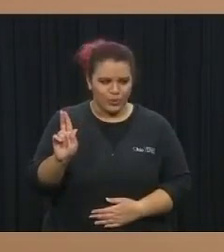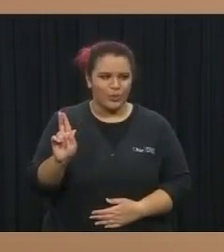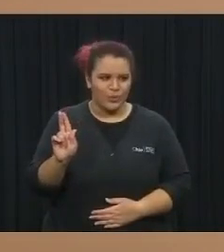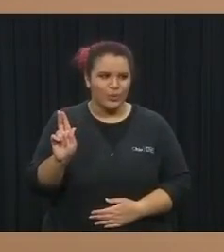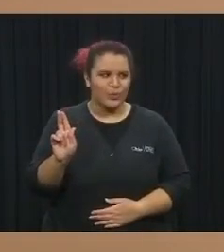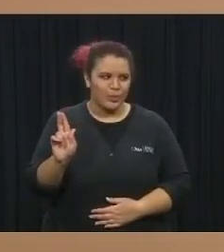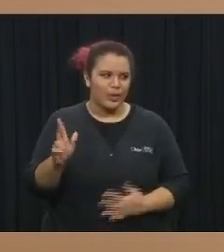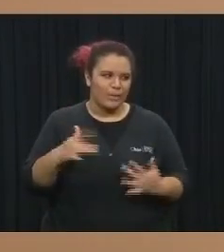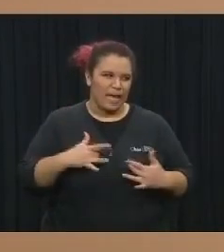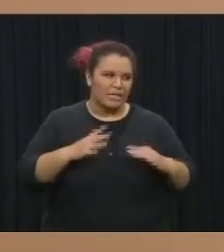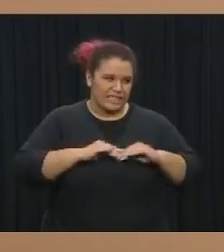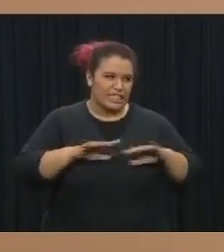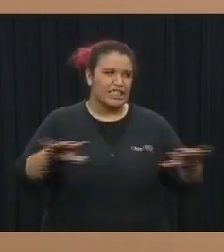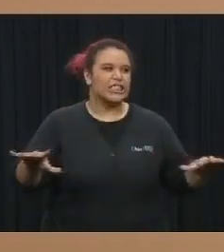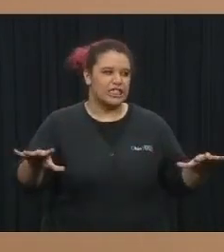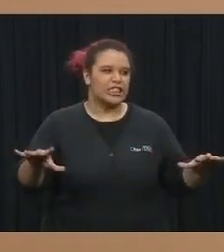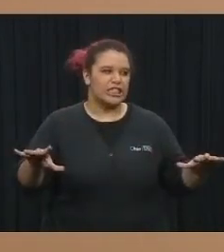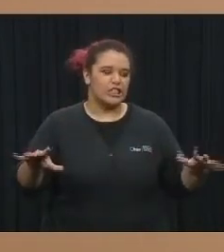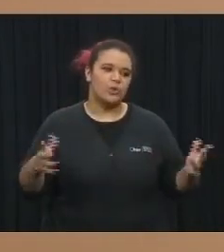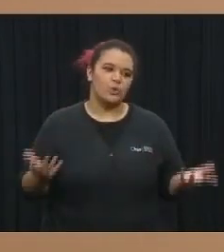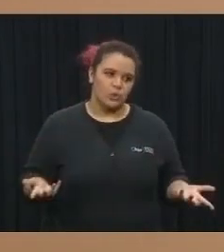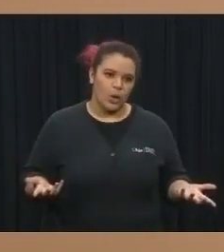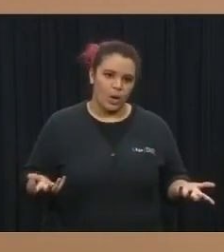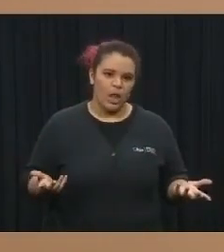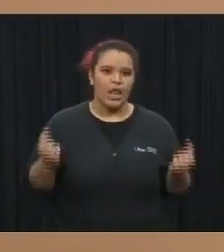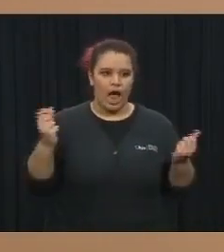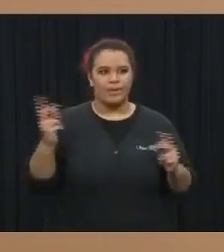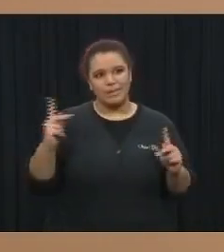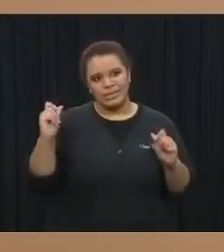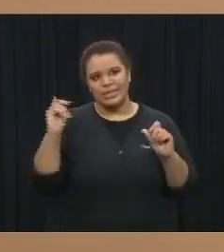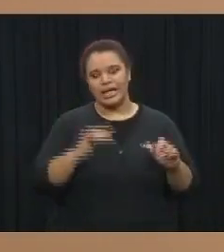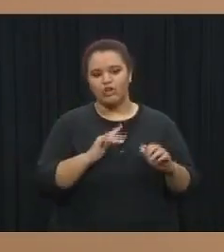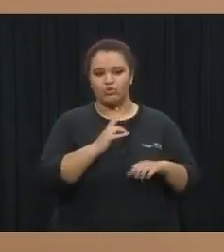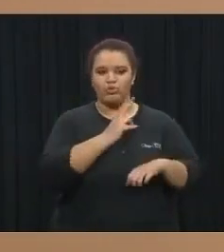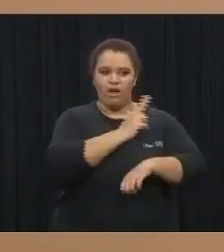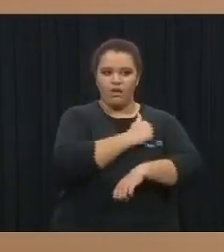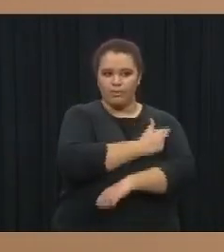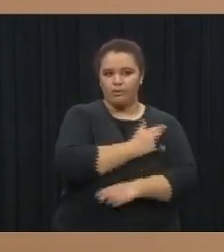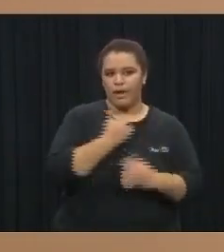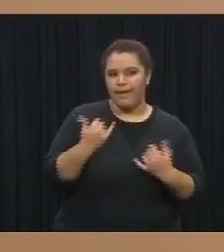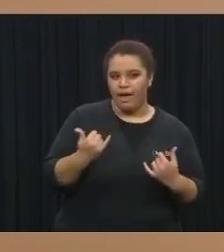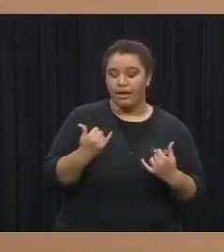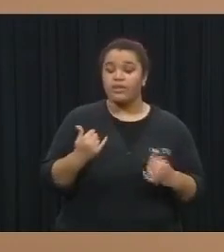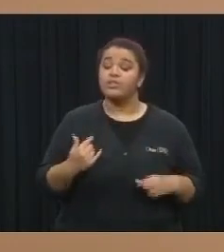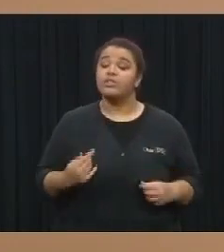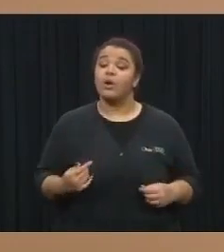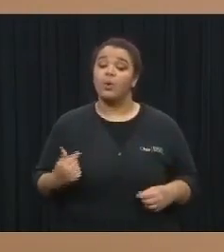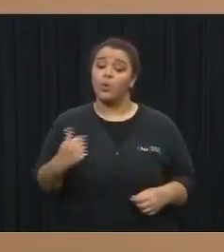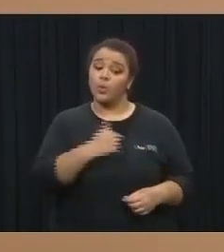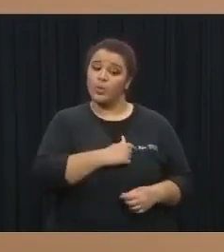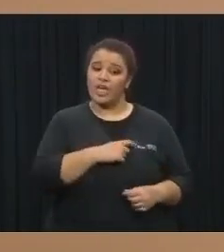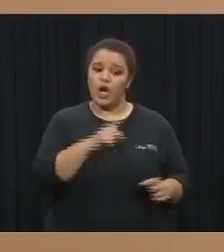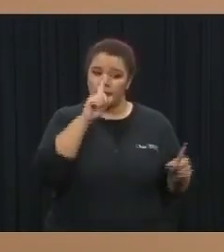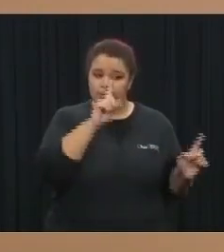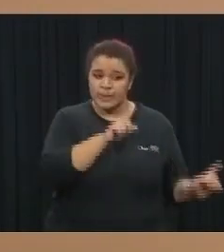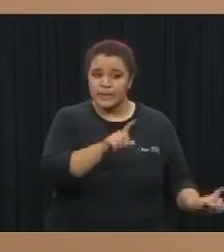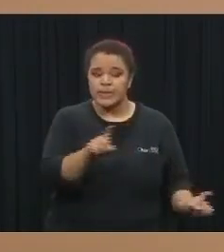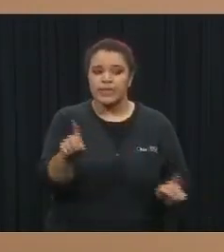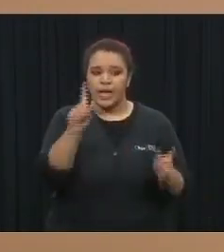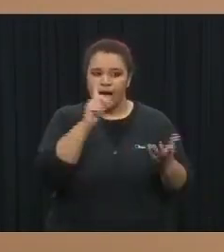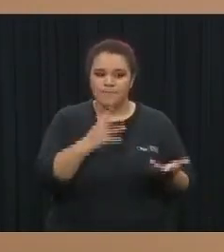hospitals. But we are beginning to put together some numbers for the press and the media to show you more about